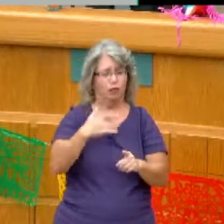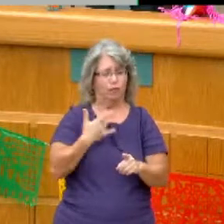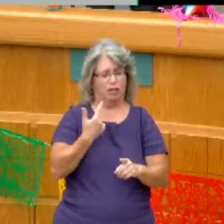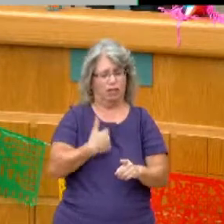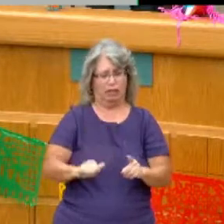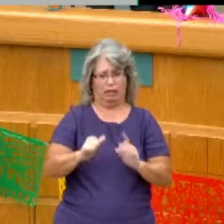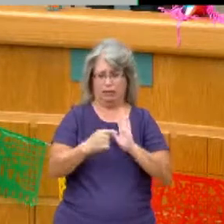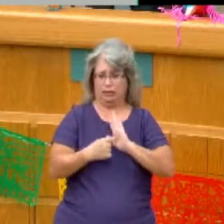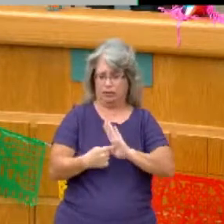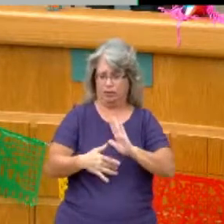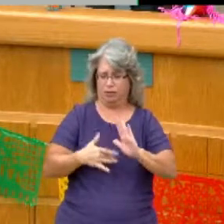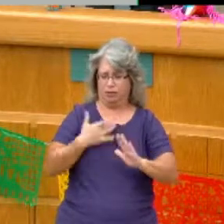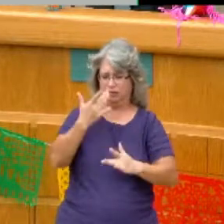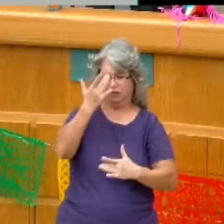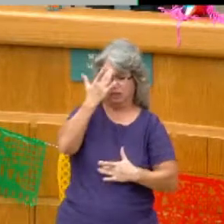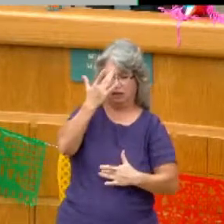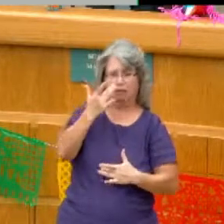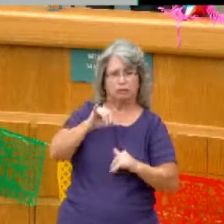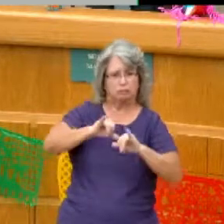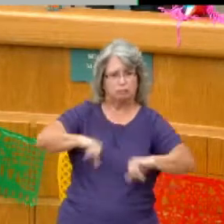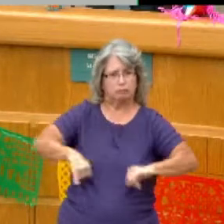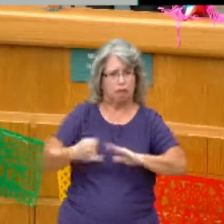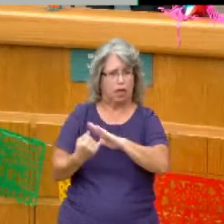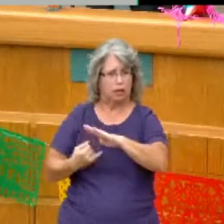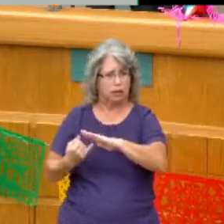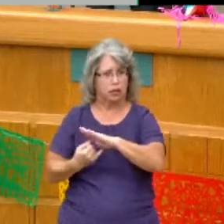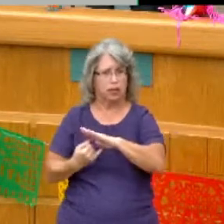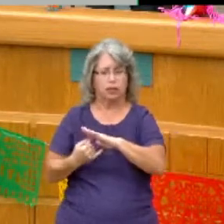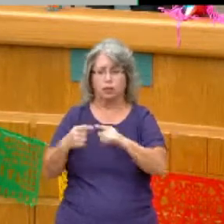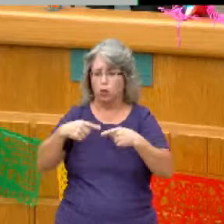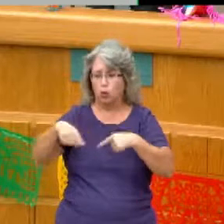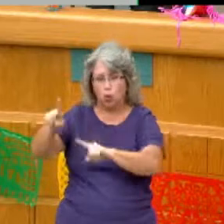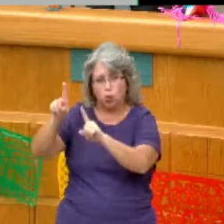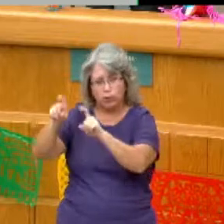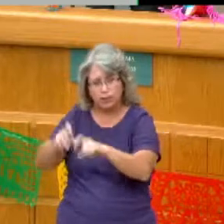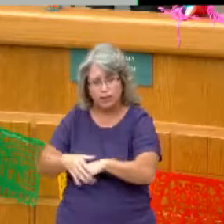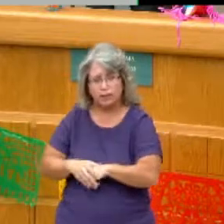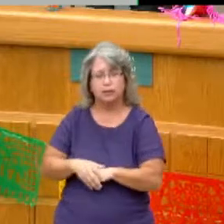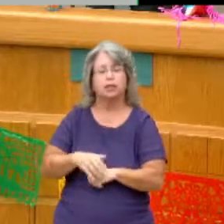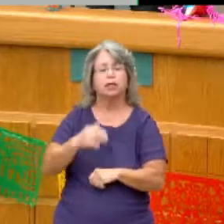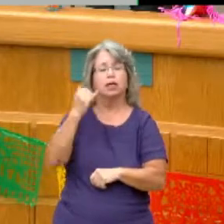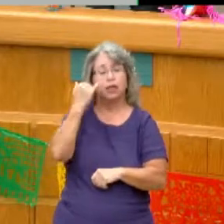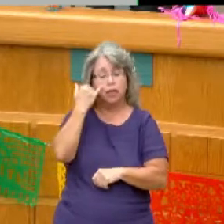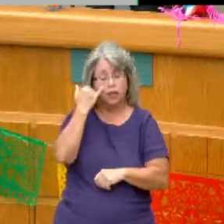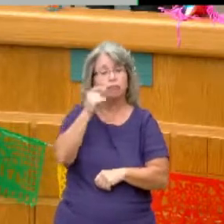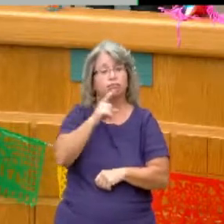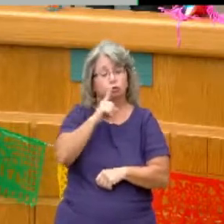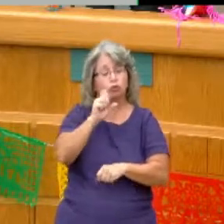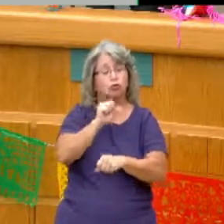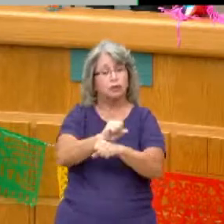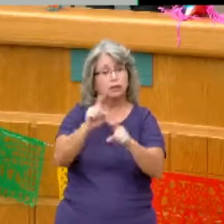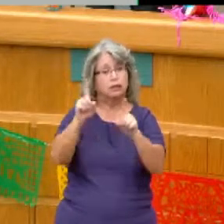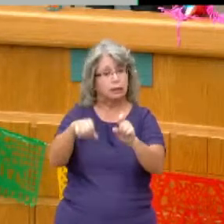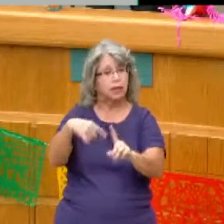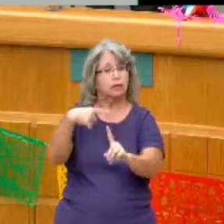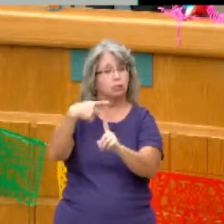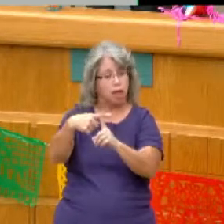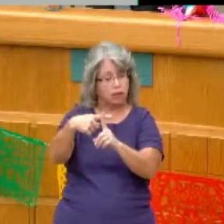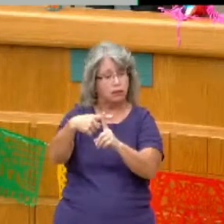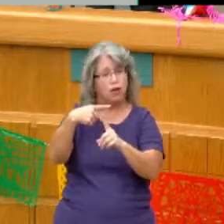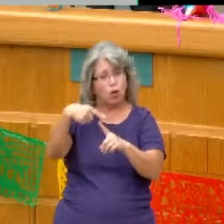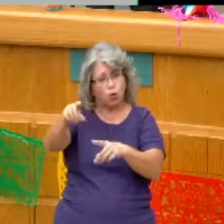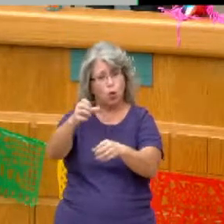tested. If you test positive, go get the monoclonal antibodies. Remember, this is the presidential treatment. President